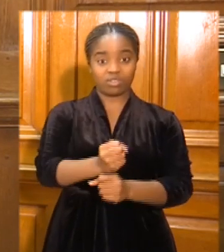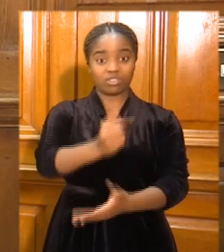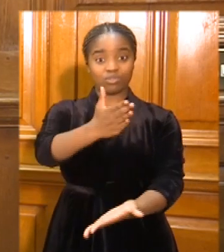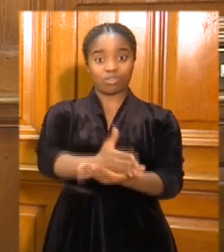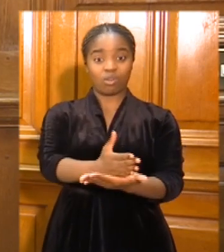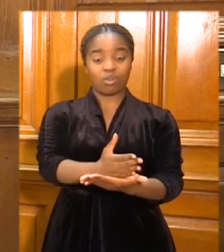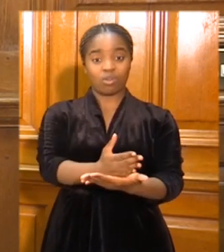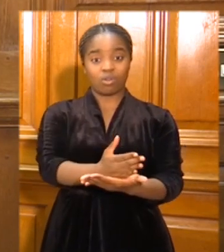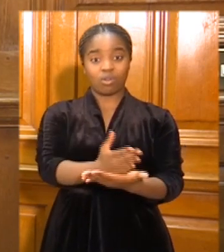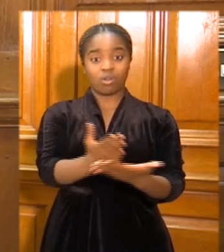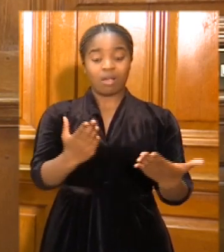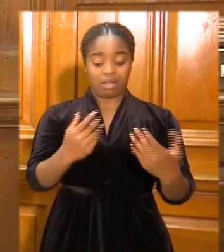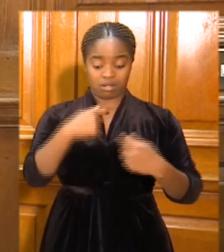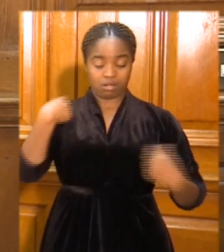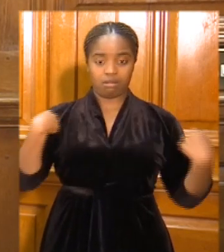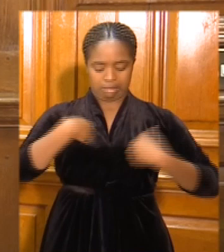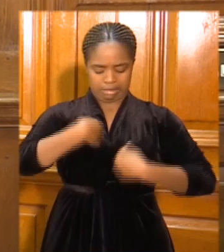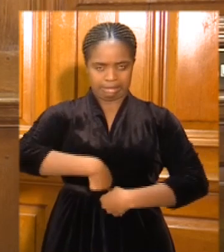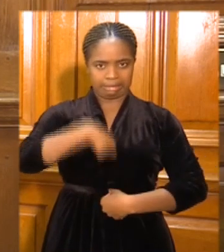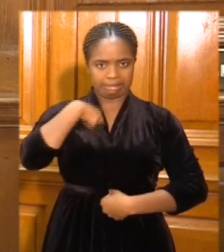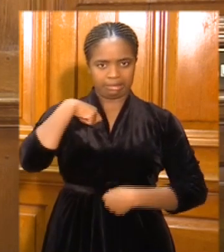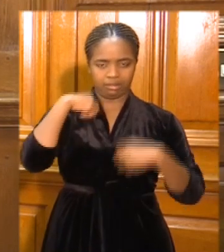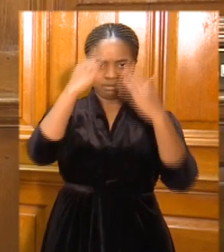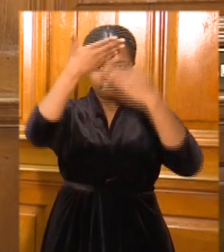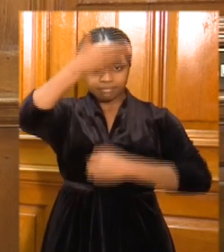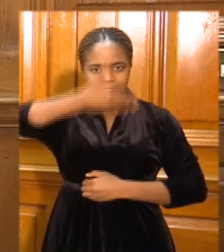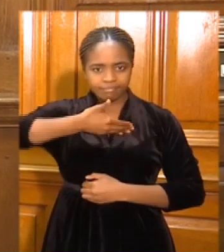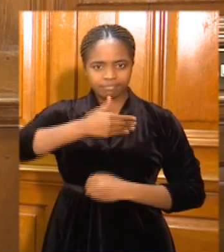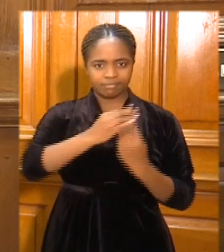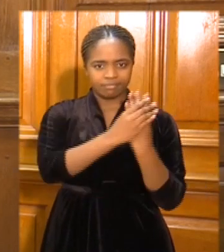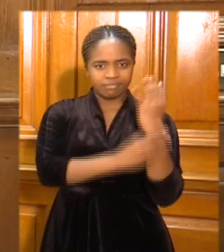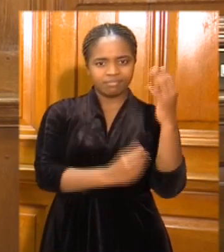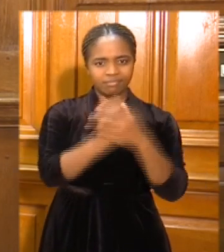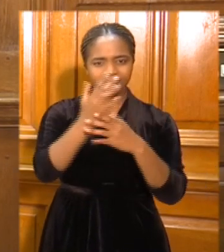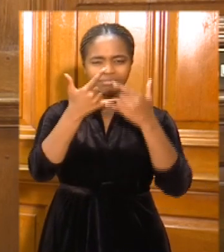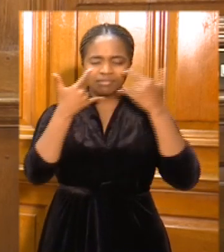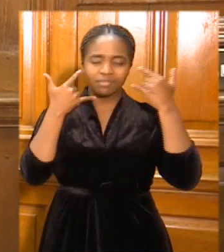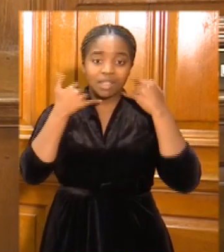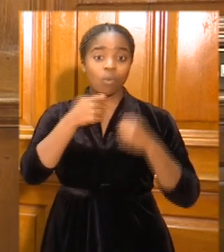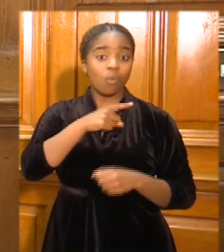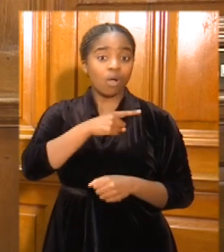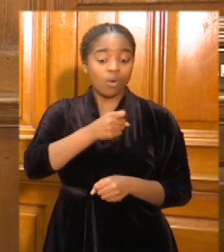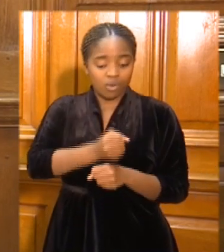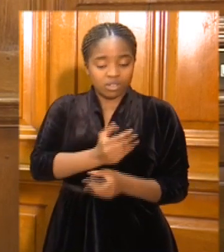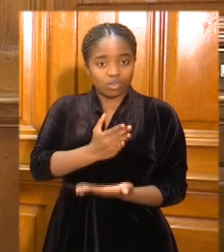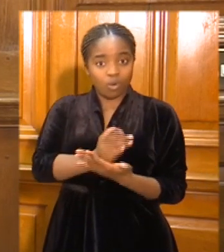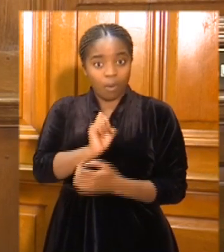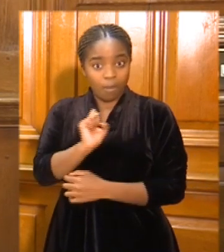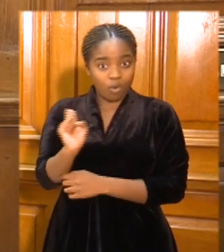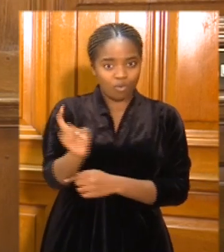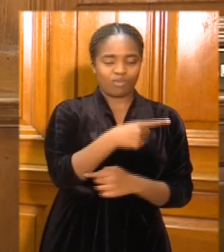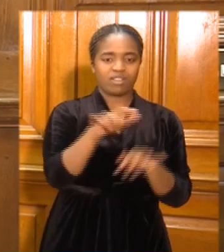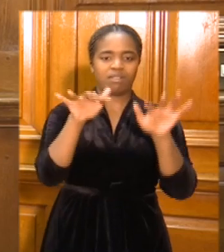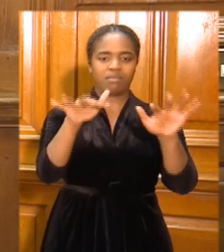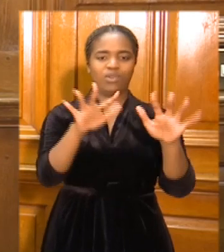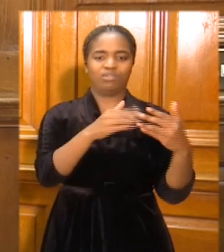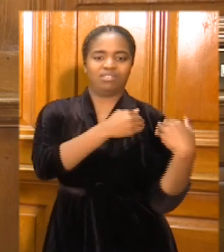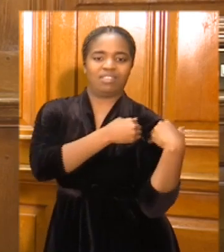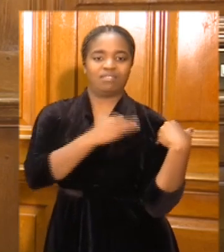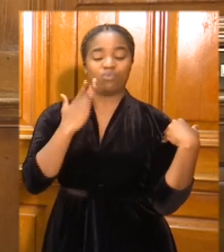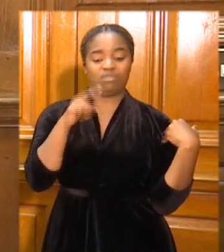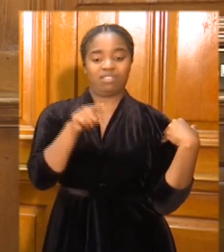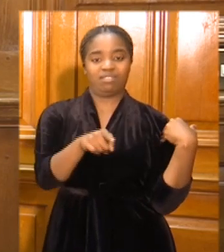of personal protection equipment to ensure safety for everyone while at work. Our